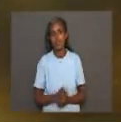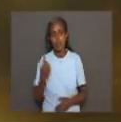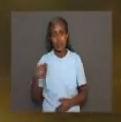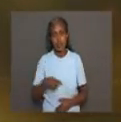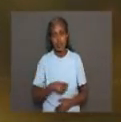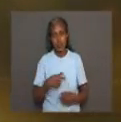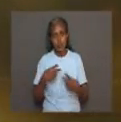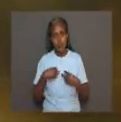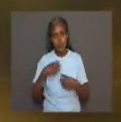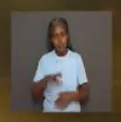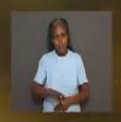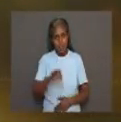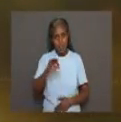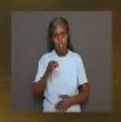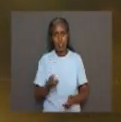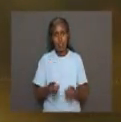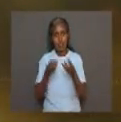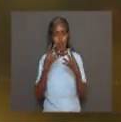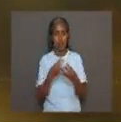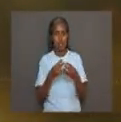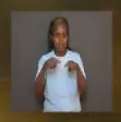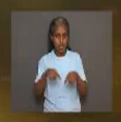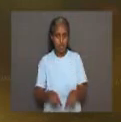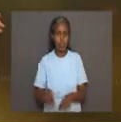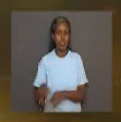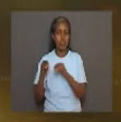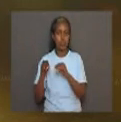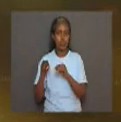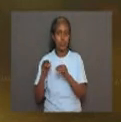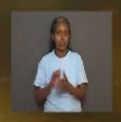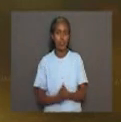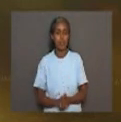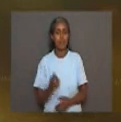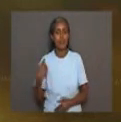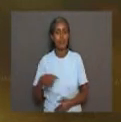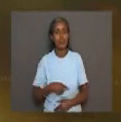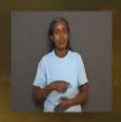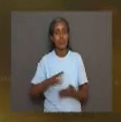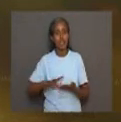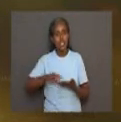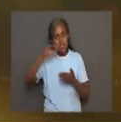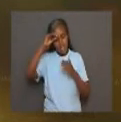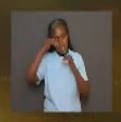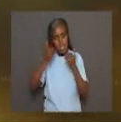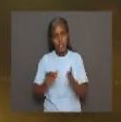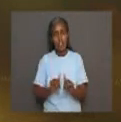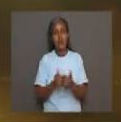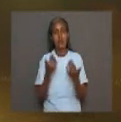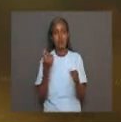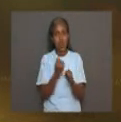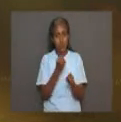have covered a lot of material today, students. We have learned how to